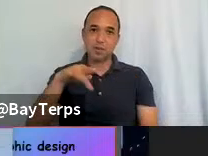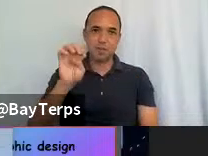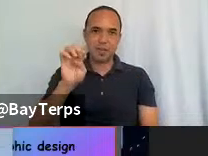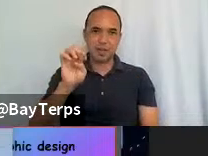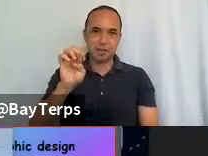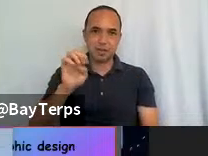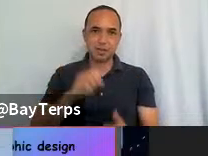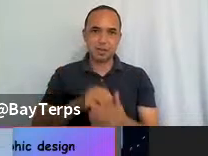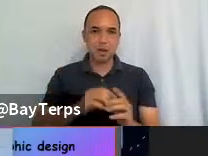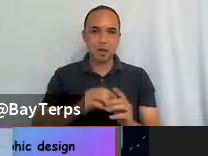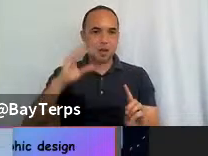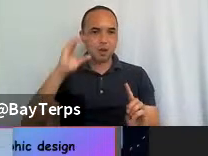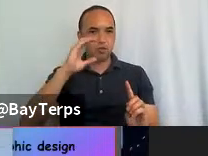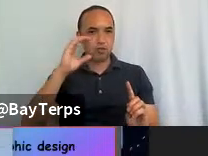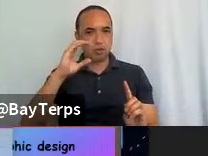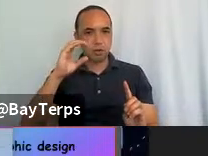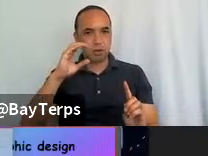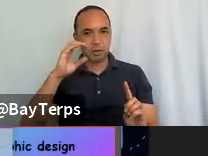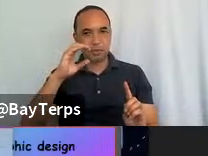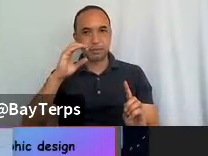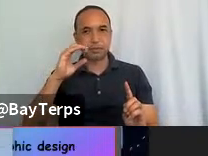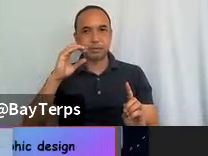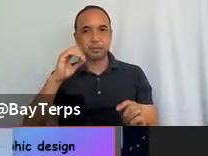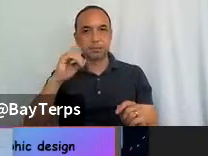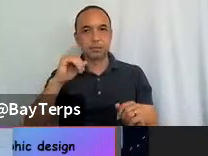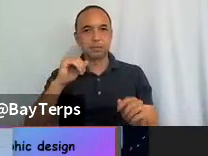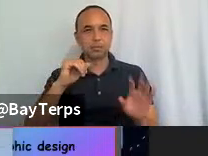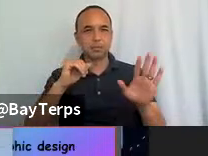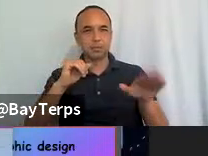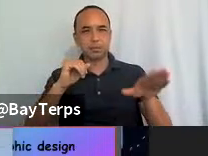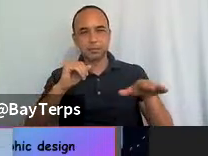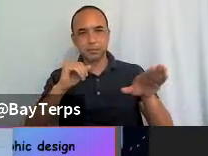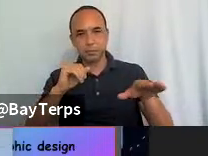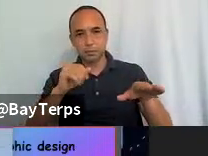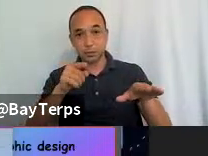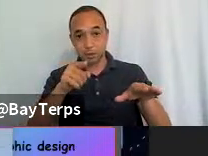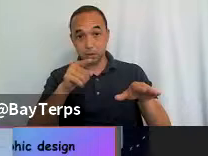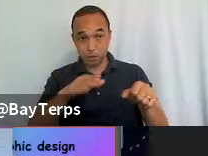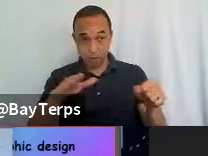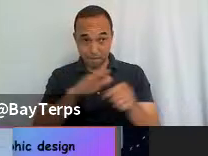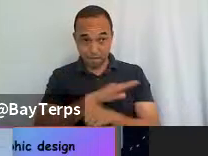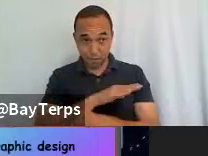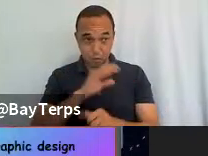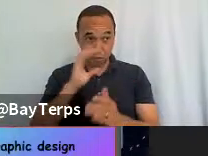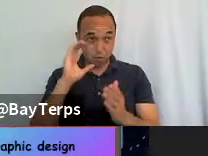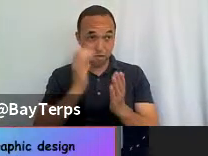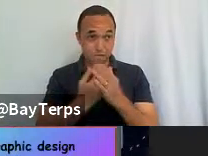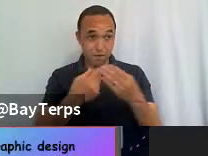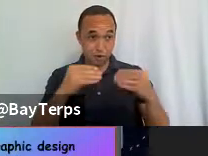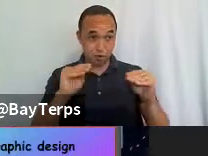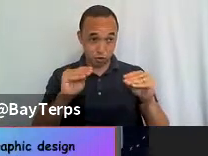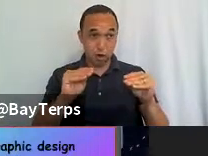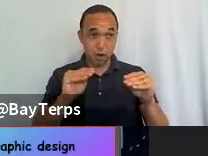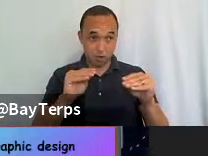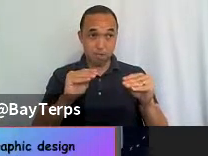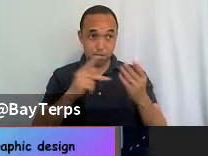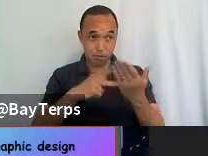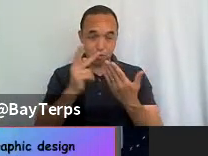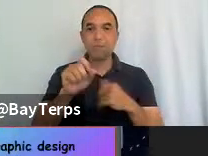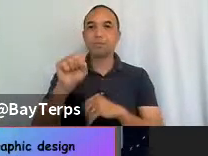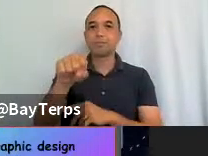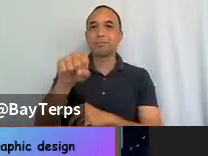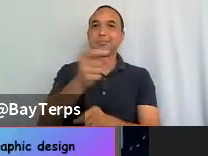And is this, so this is, sorry, just to be clear, this is the full Photoshop application, is that right? Yes, this is